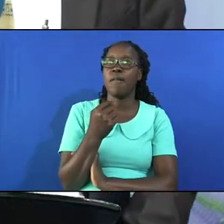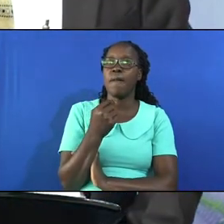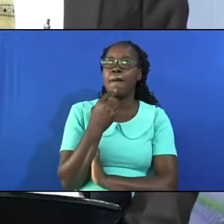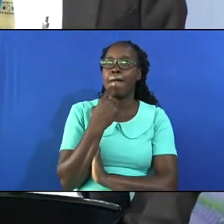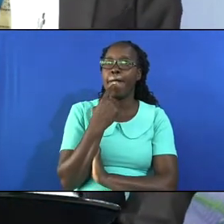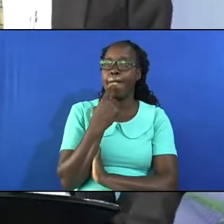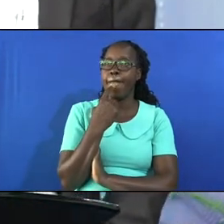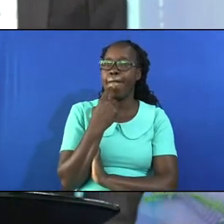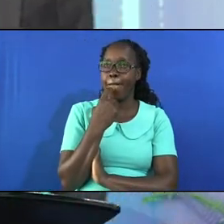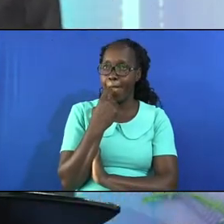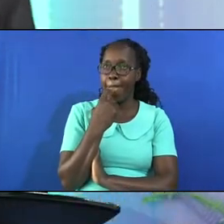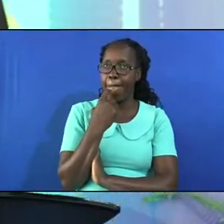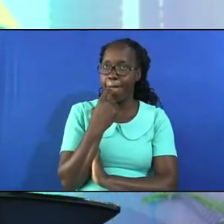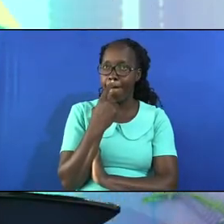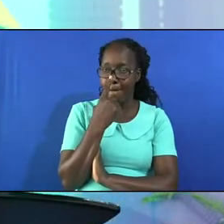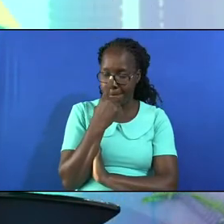verse